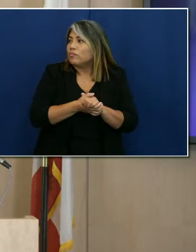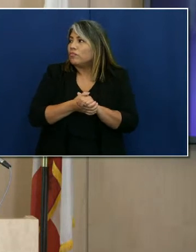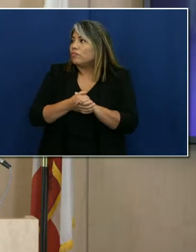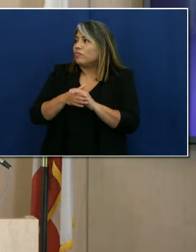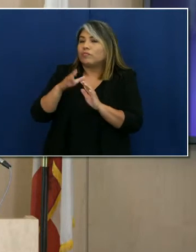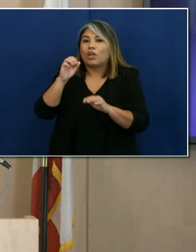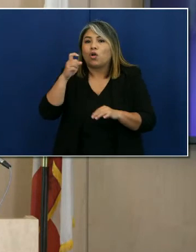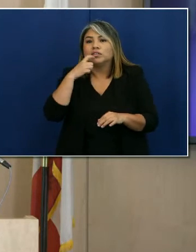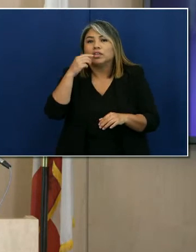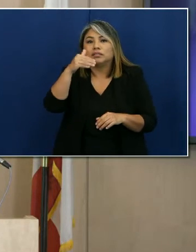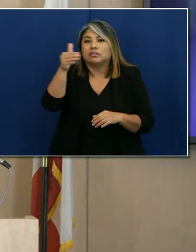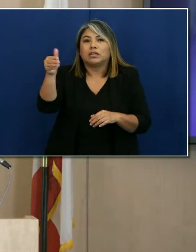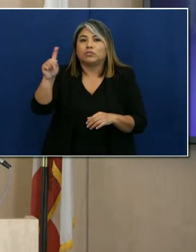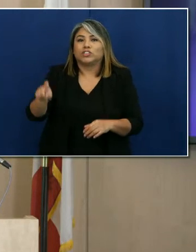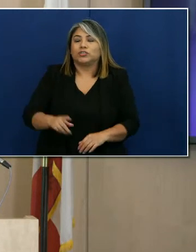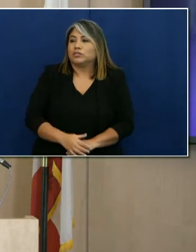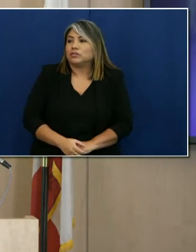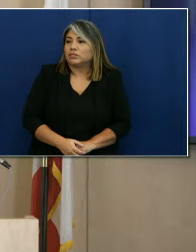Okay, we'll go to the next question.